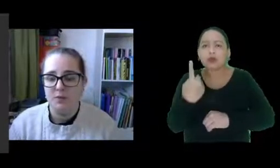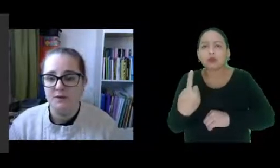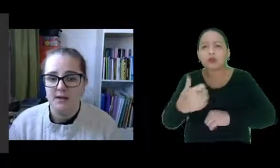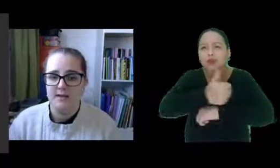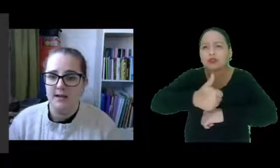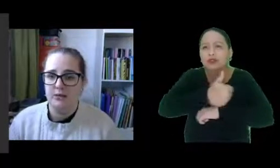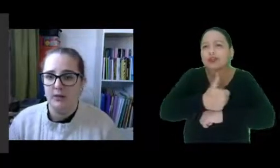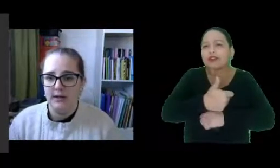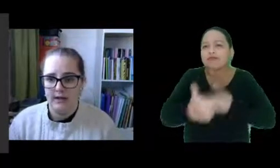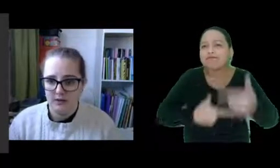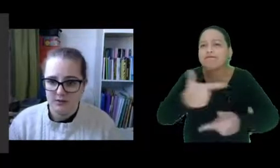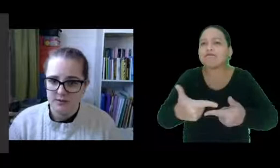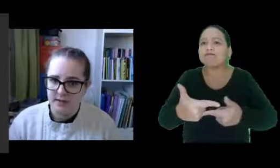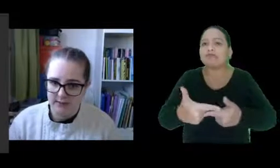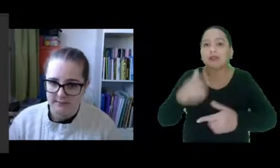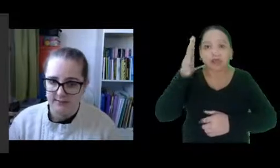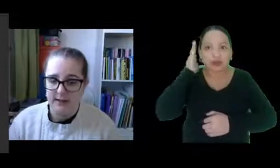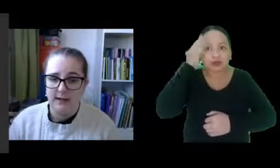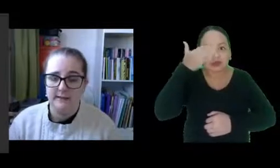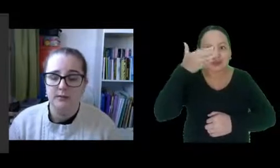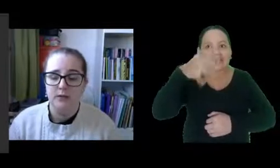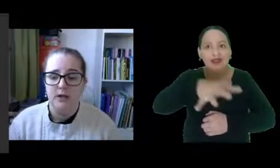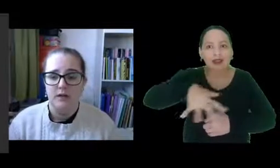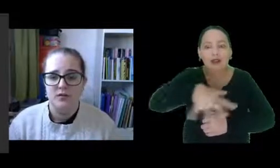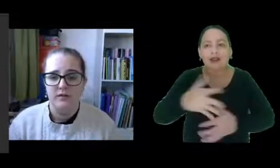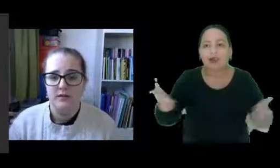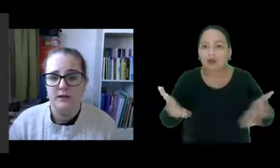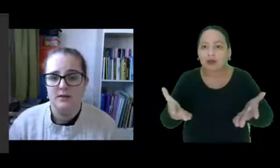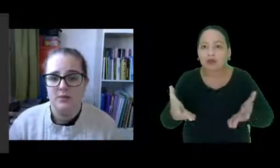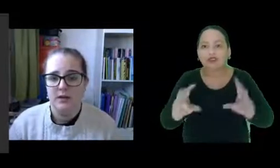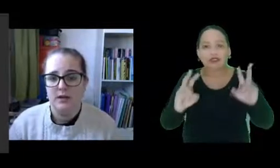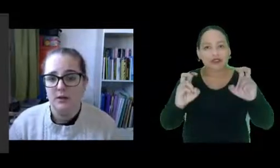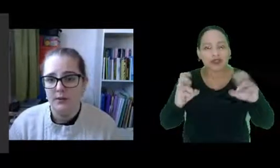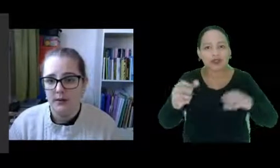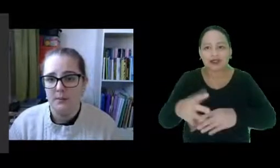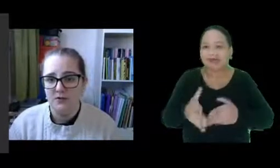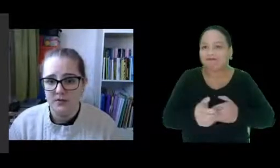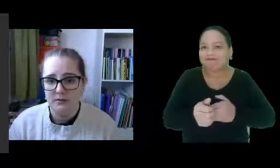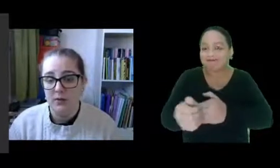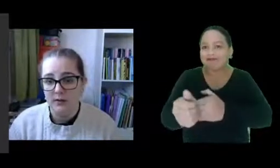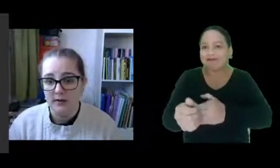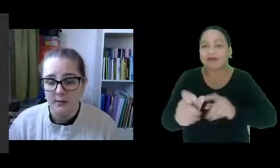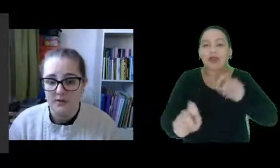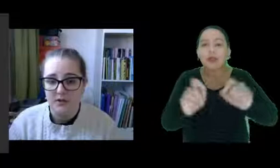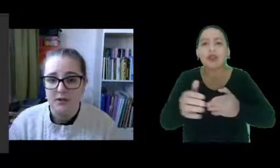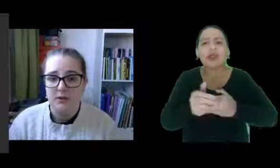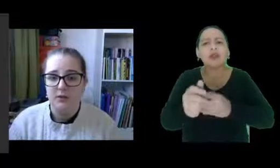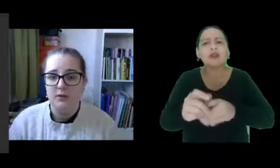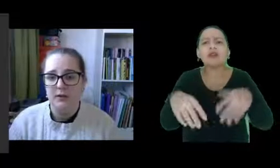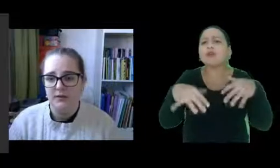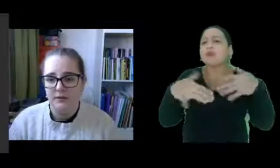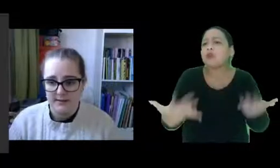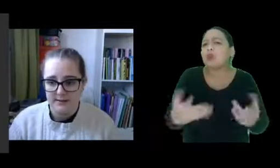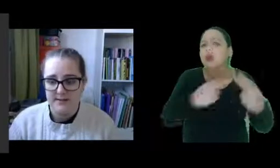the professionals who works in the area of deafblindness. So today I came to talk about who the